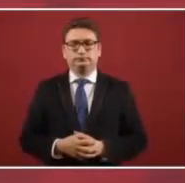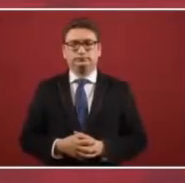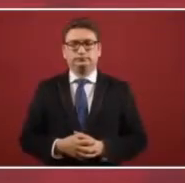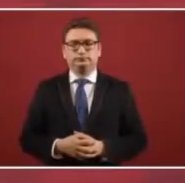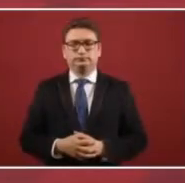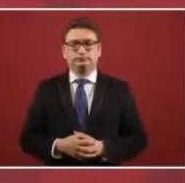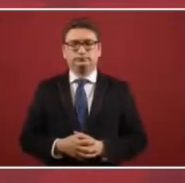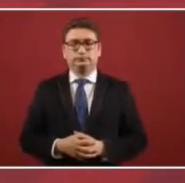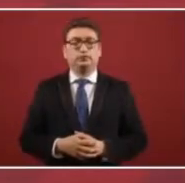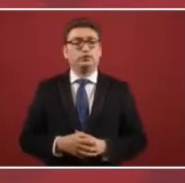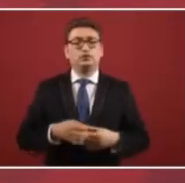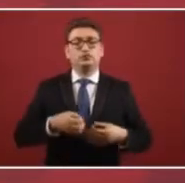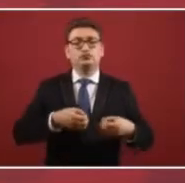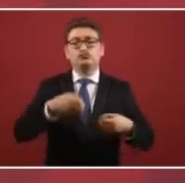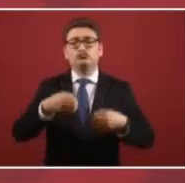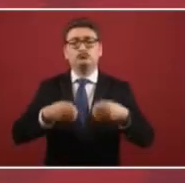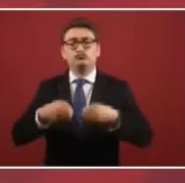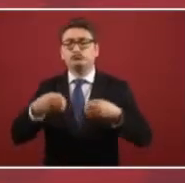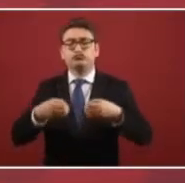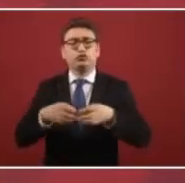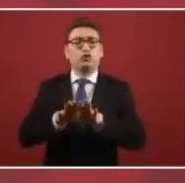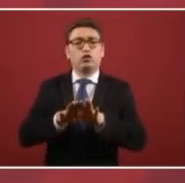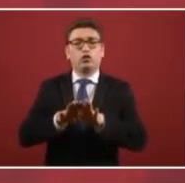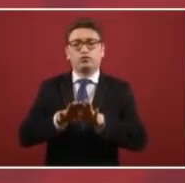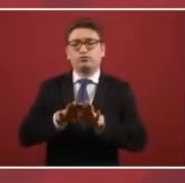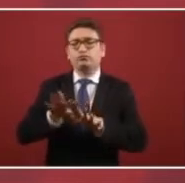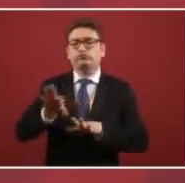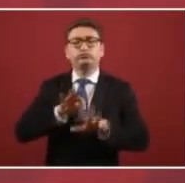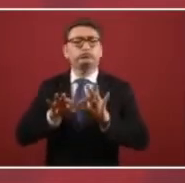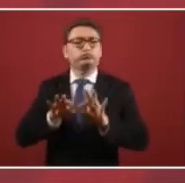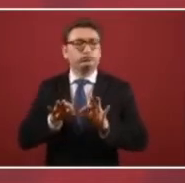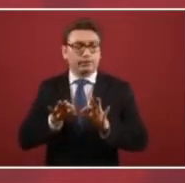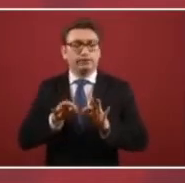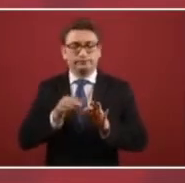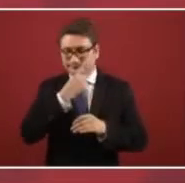they elect judges,